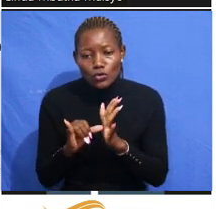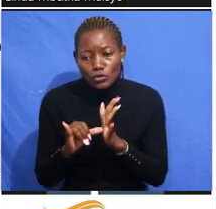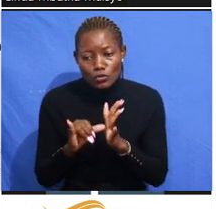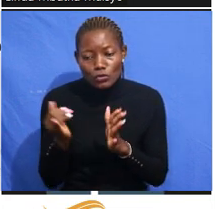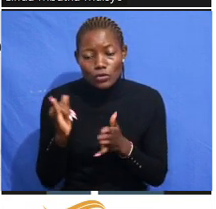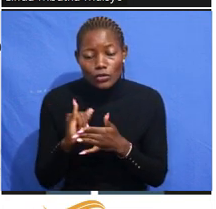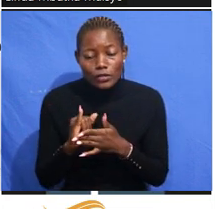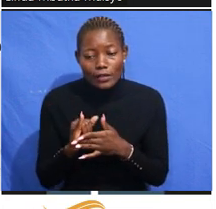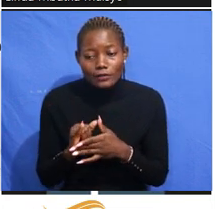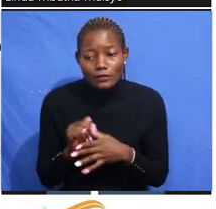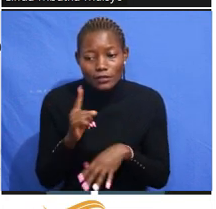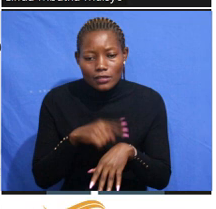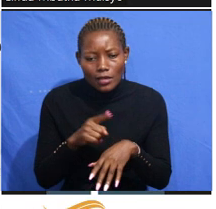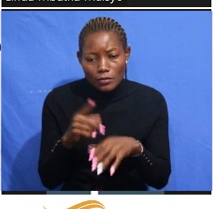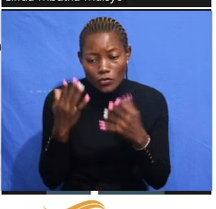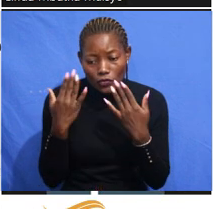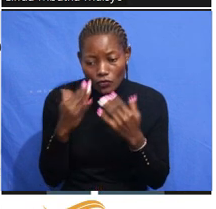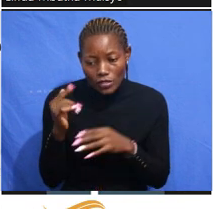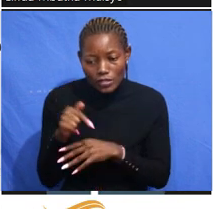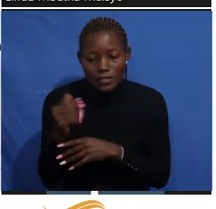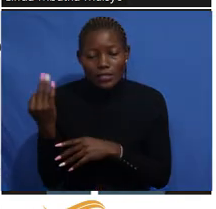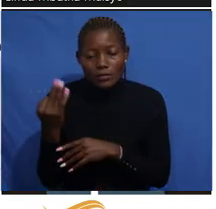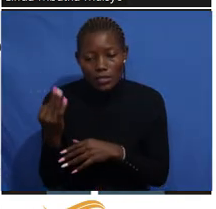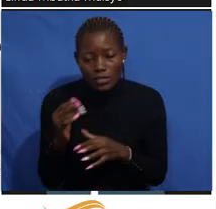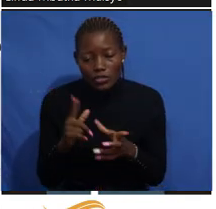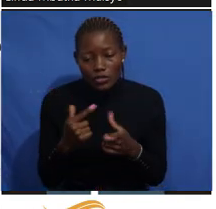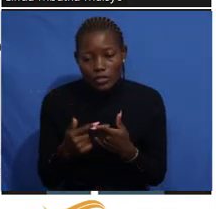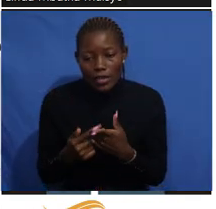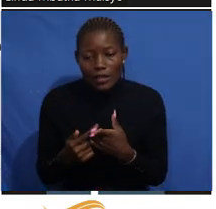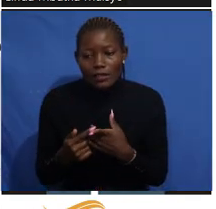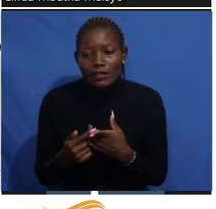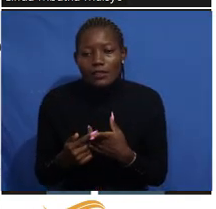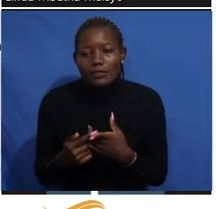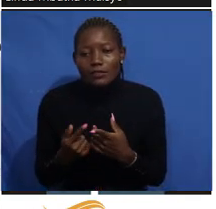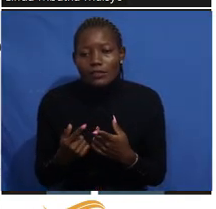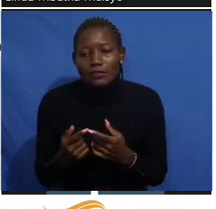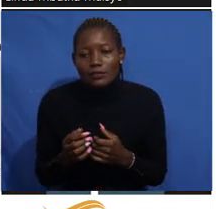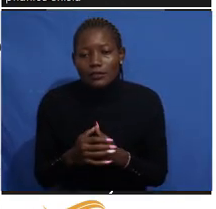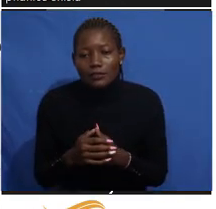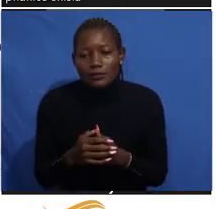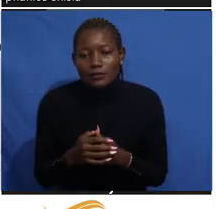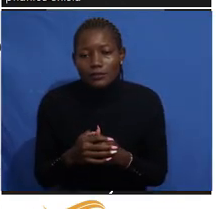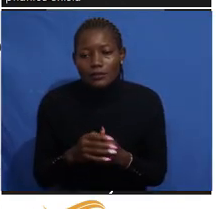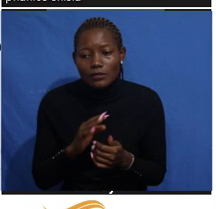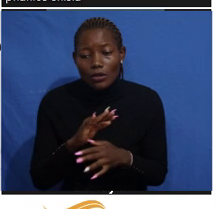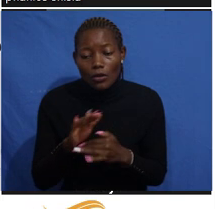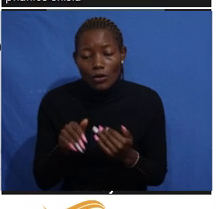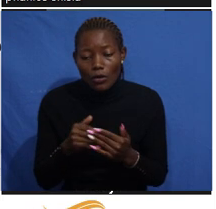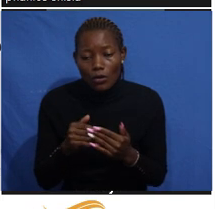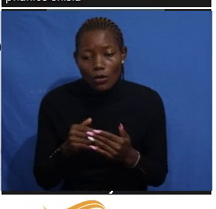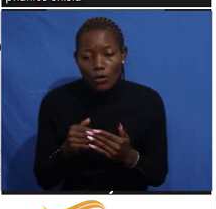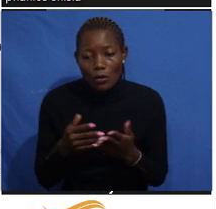that when we finish this presentation, I'm sure it will be available for all of you, and then you can be able